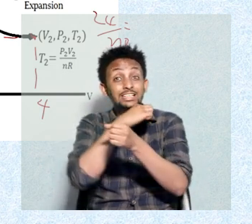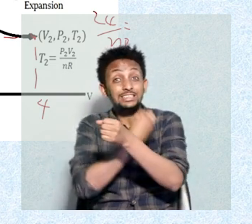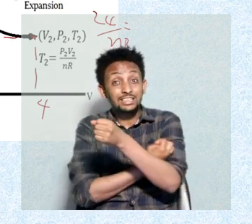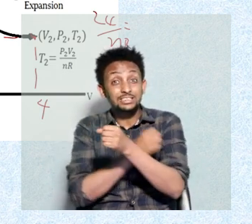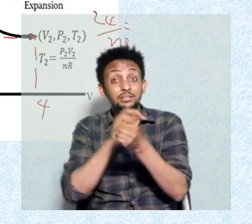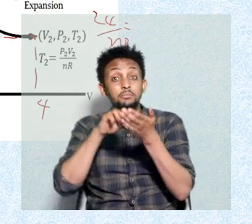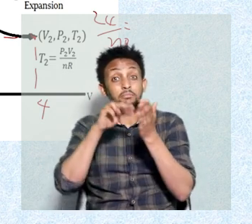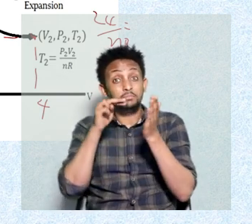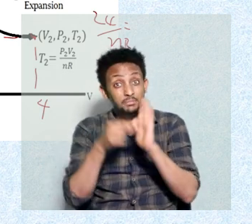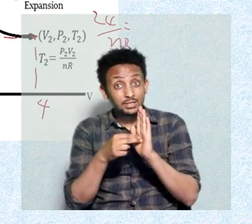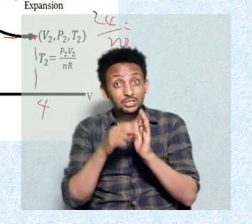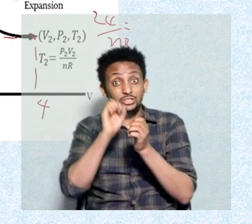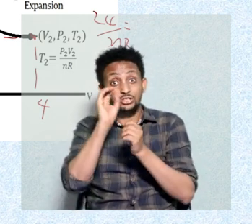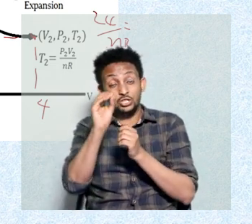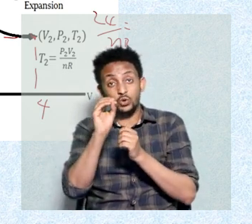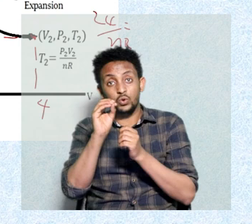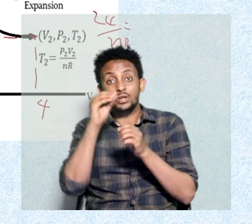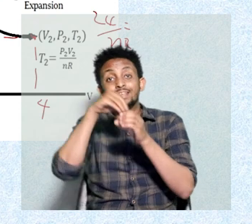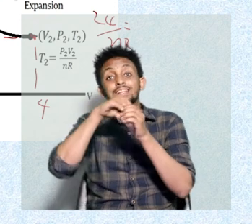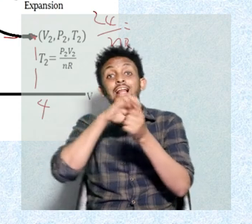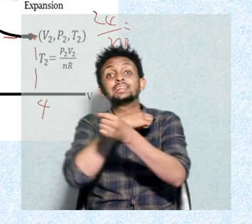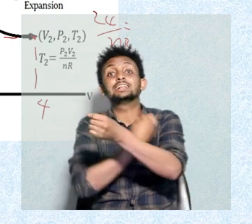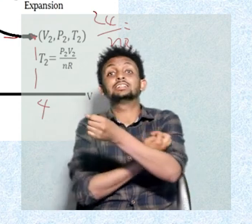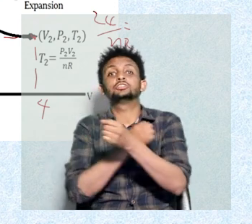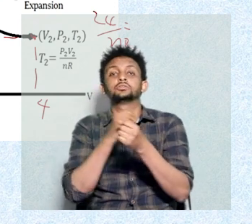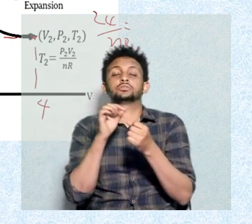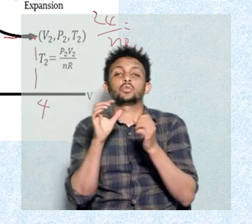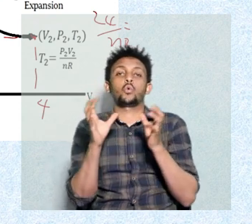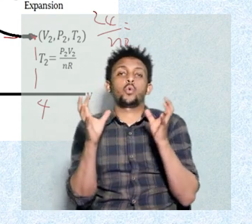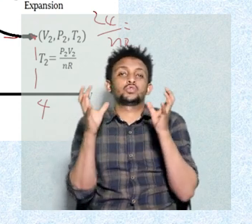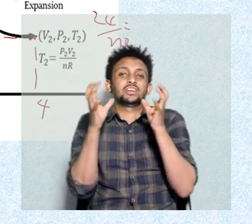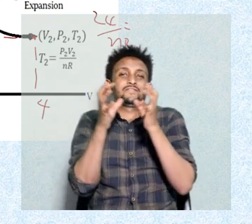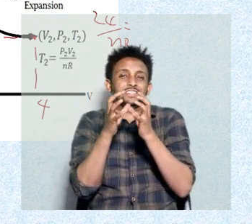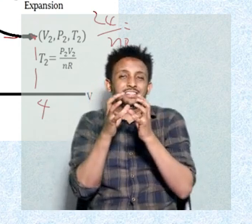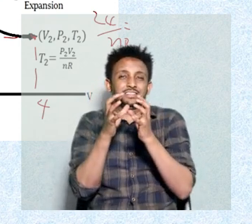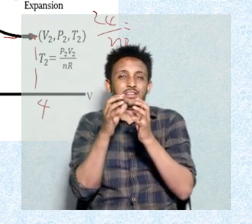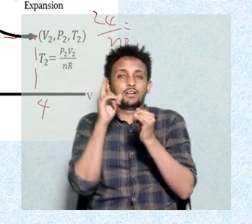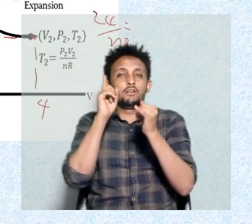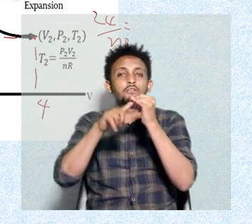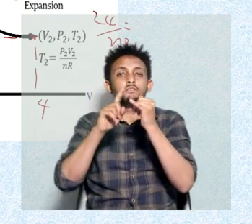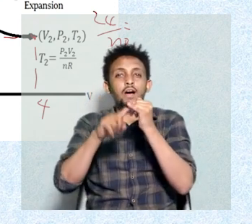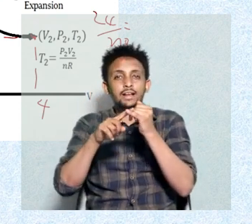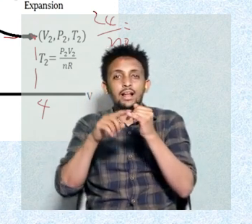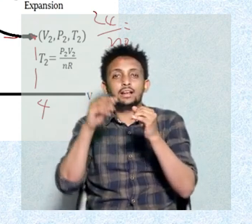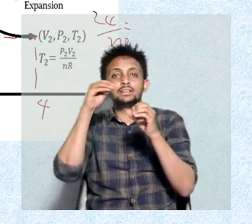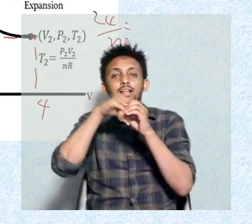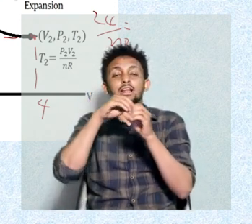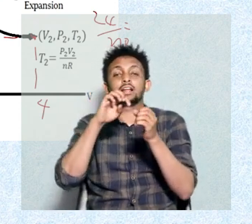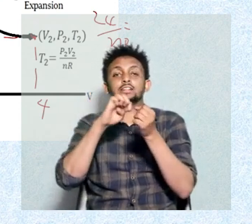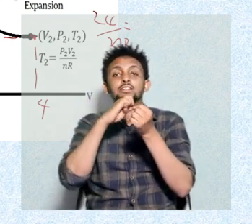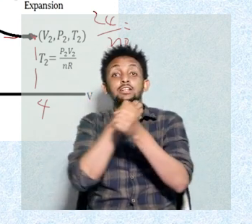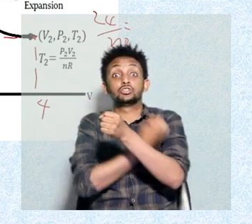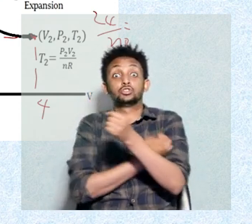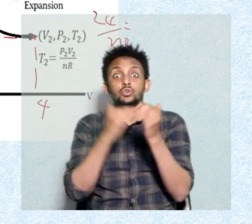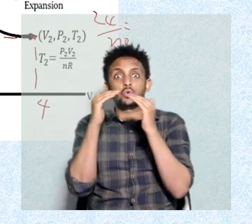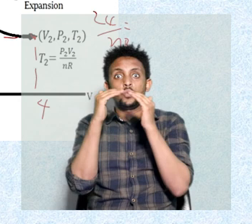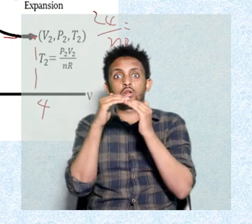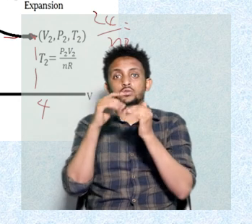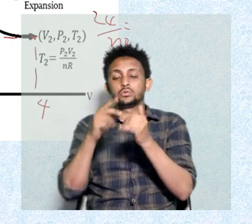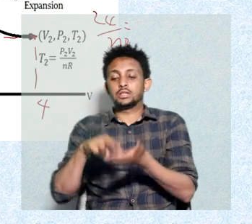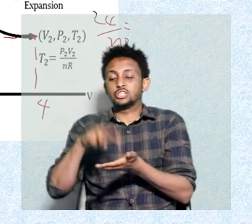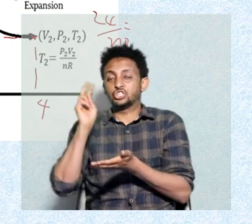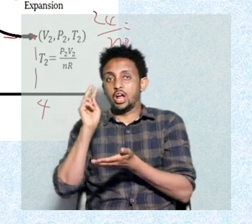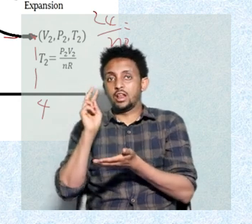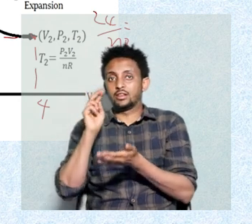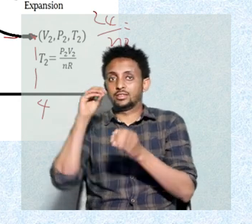energy meaning zero, the internal energy is conserved. Okay? The final internal energy is equal to the